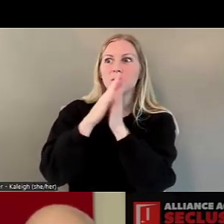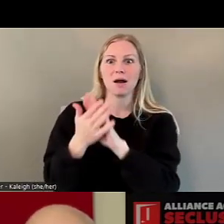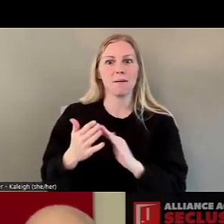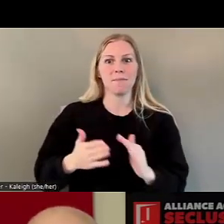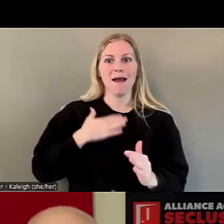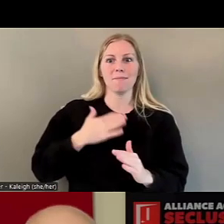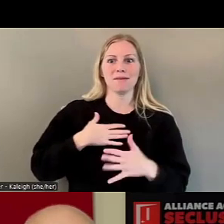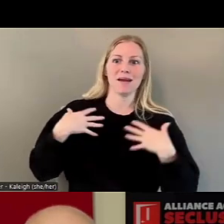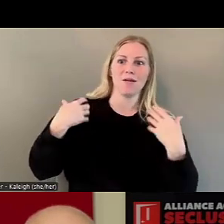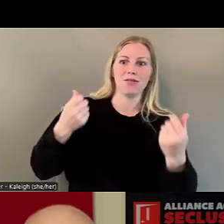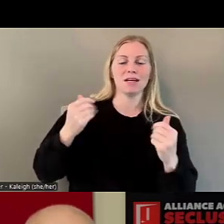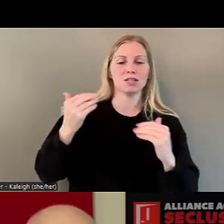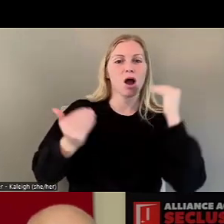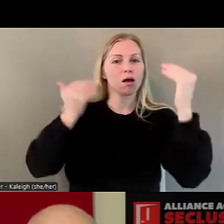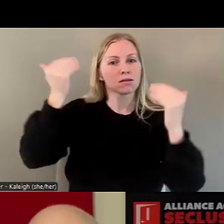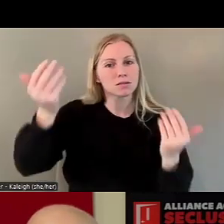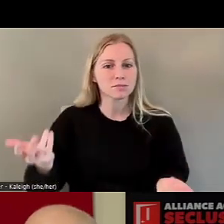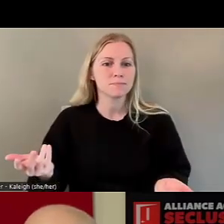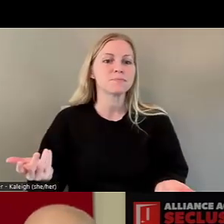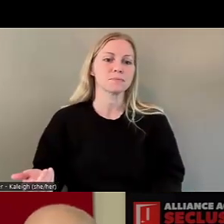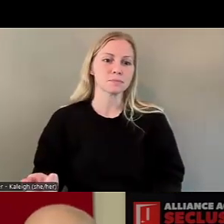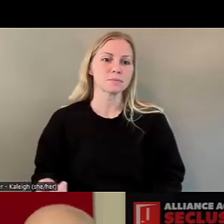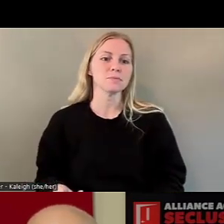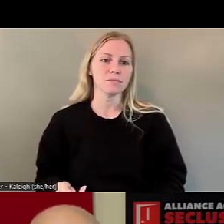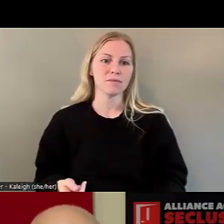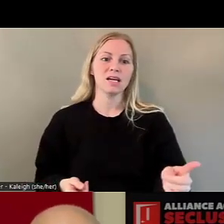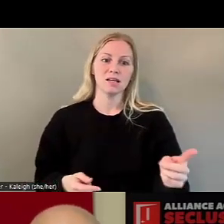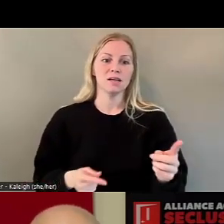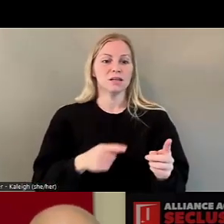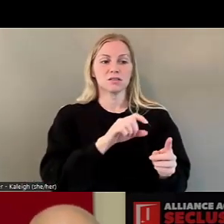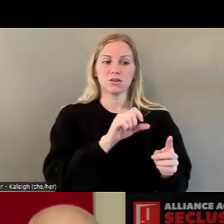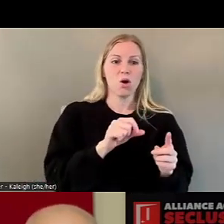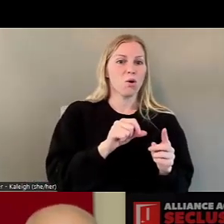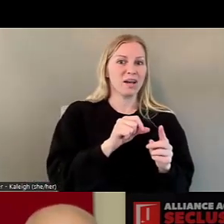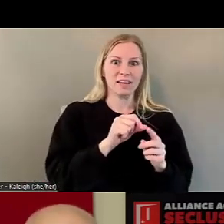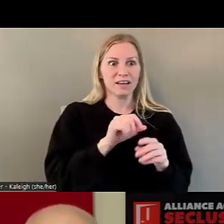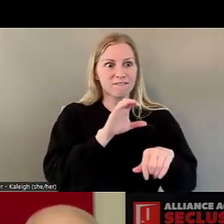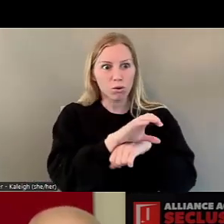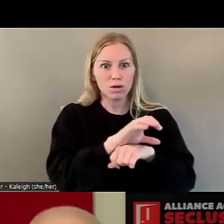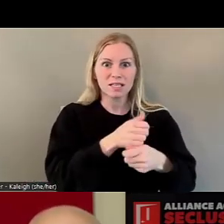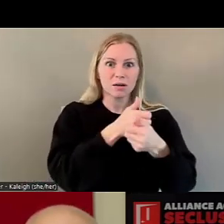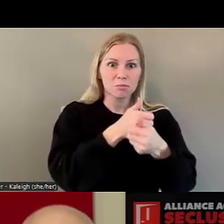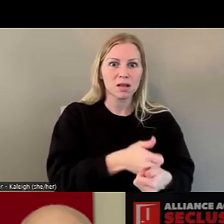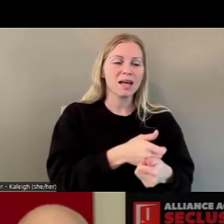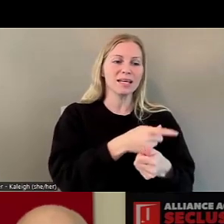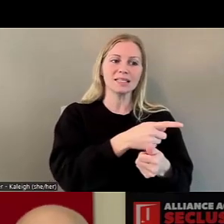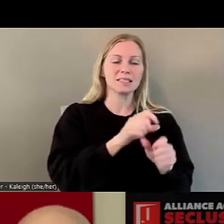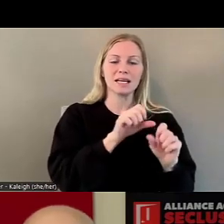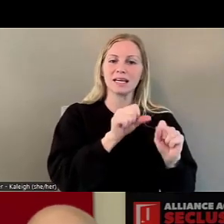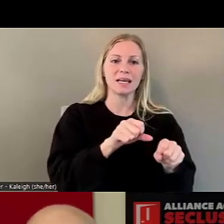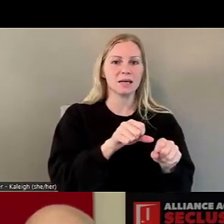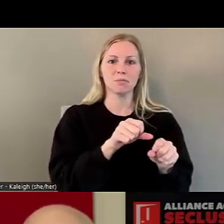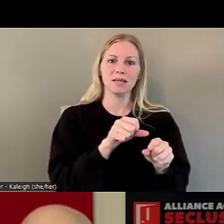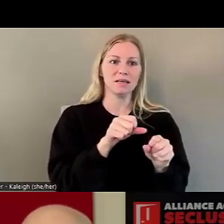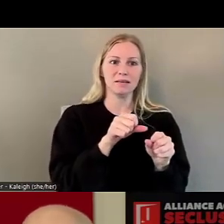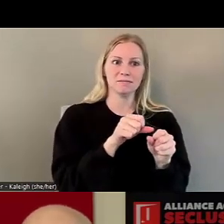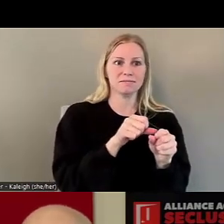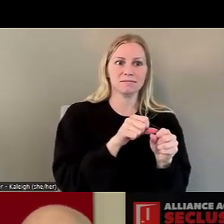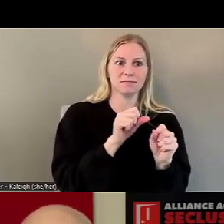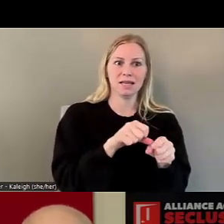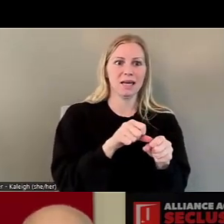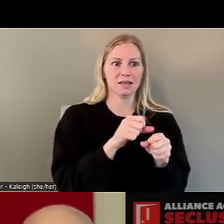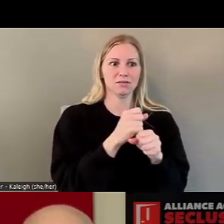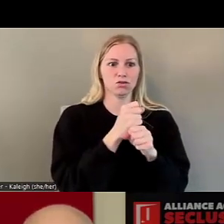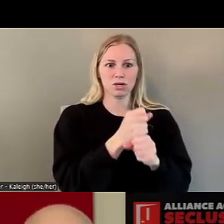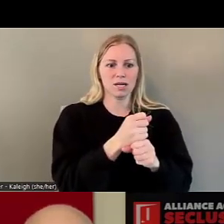fact, can actually lead to creating very vulnerable children who are vulnerable to abuse. So this is a really important part of the kind of that